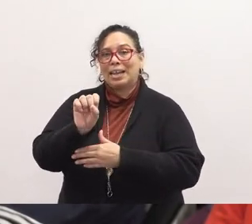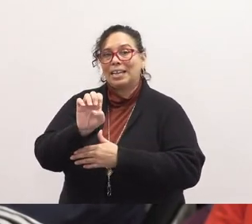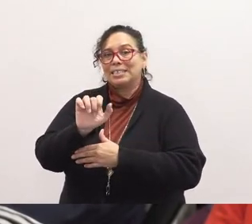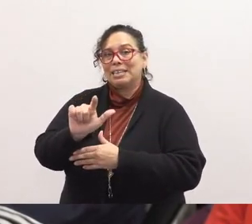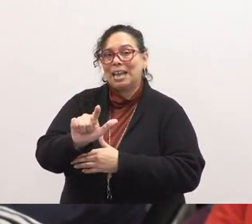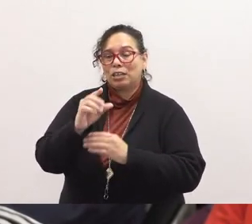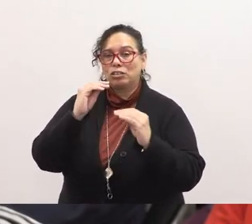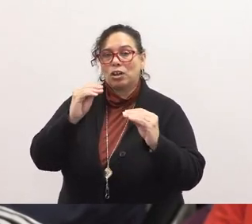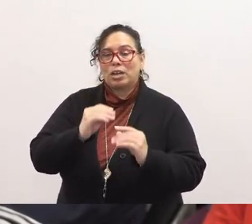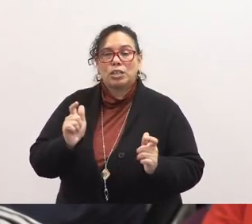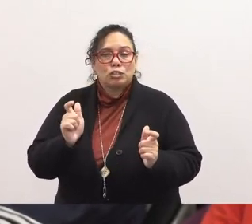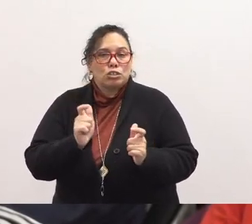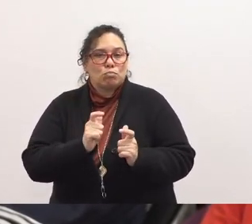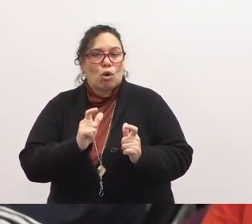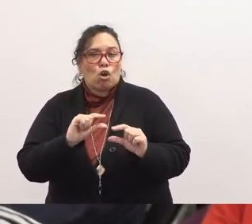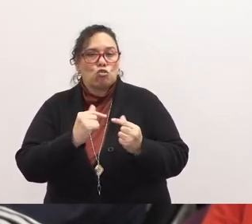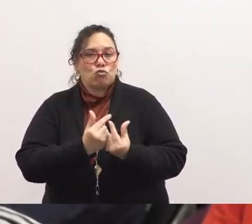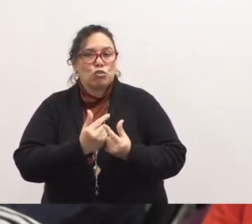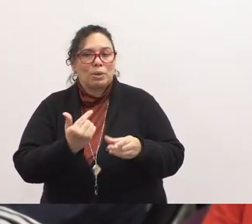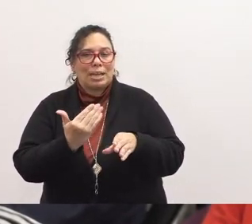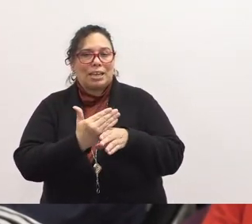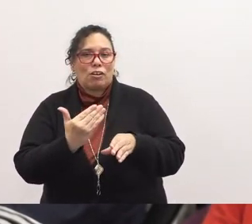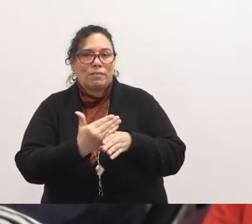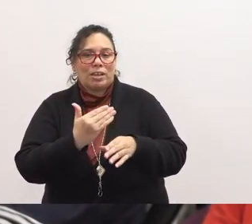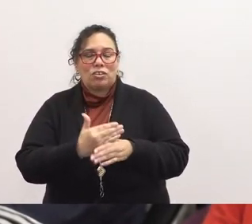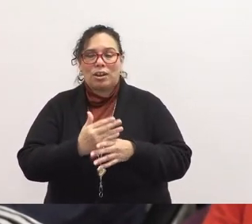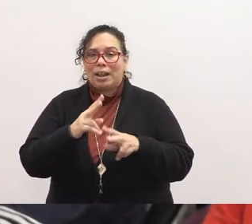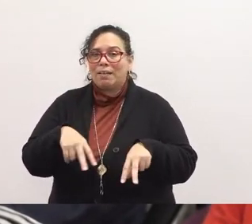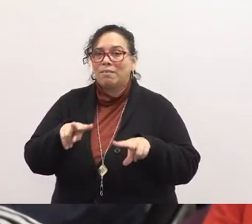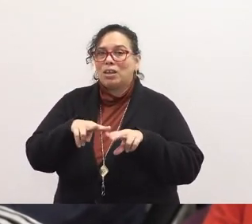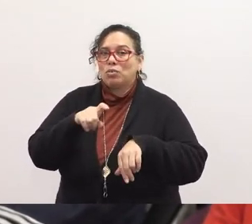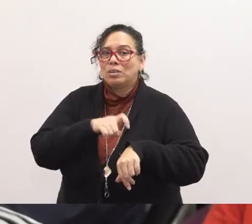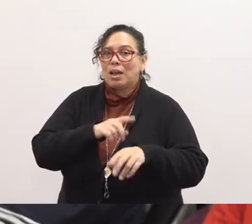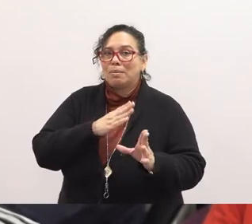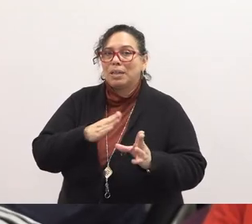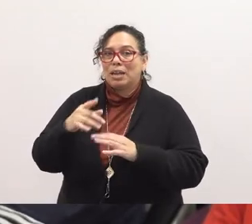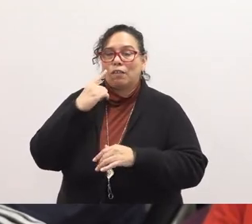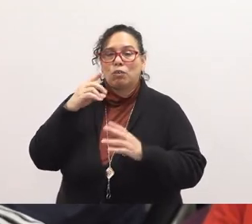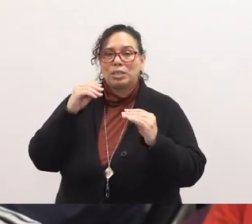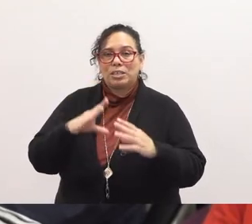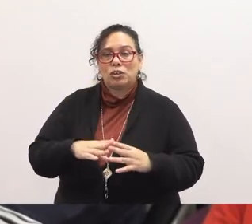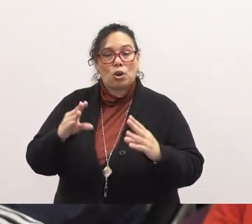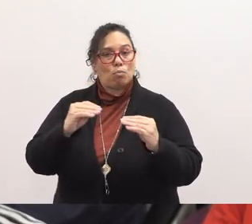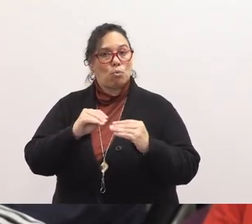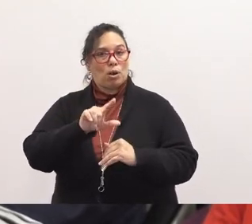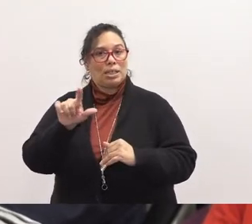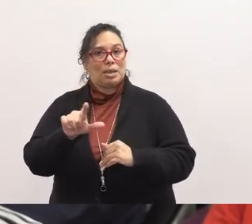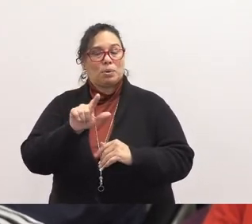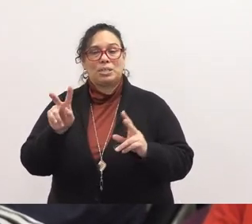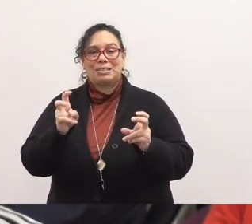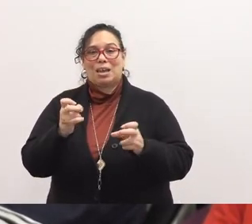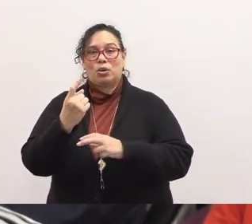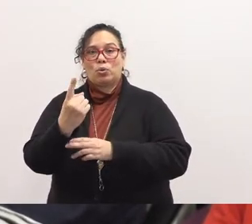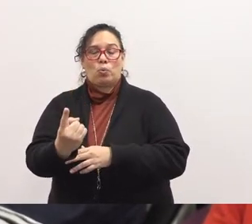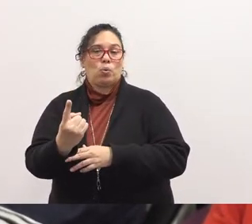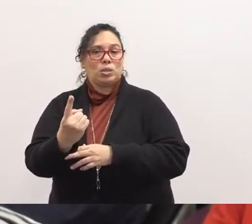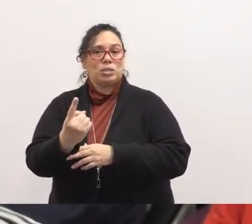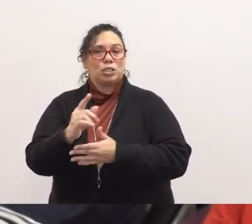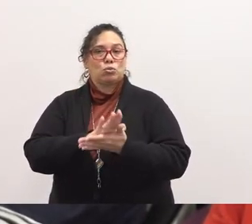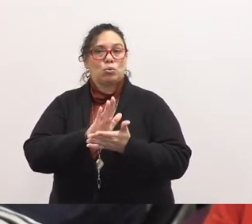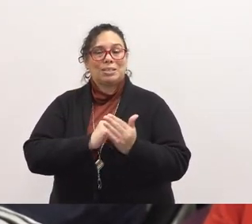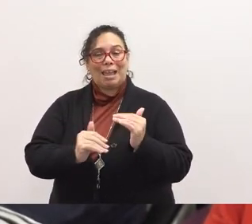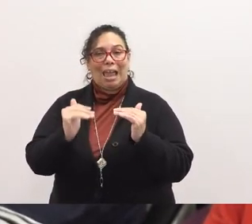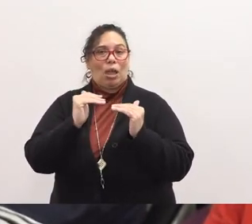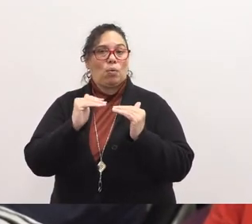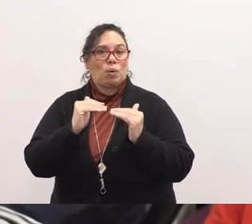time for small group intervention, and valuable planning time for teachers. More library time to our Title I schools is equitable and